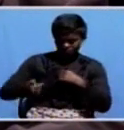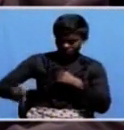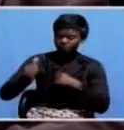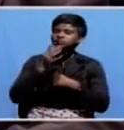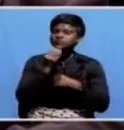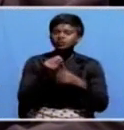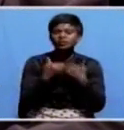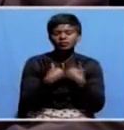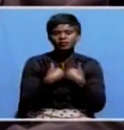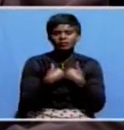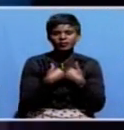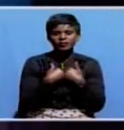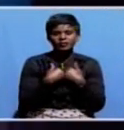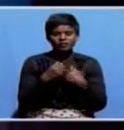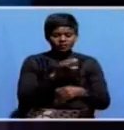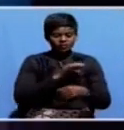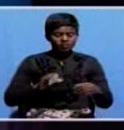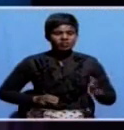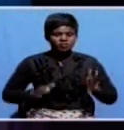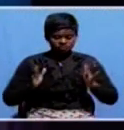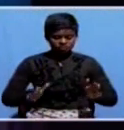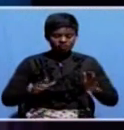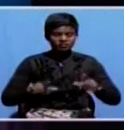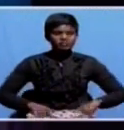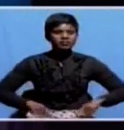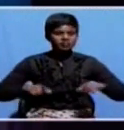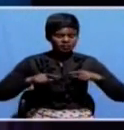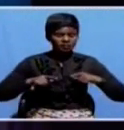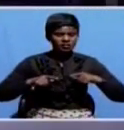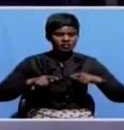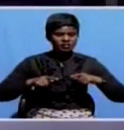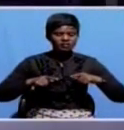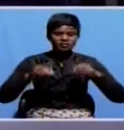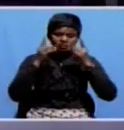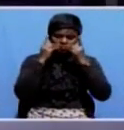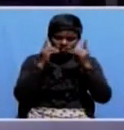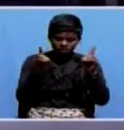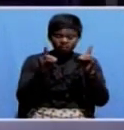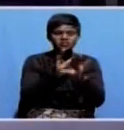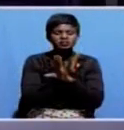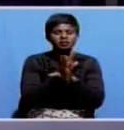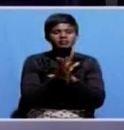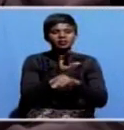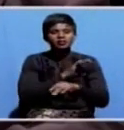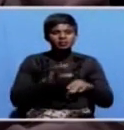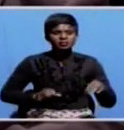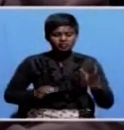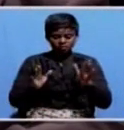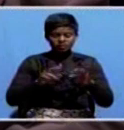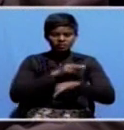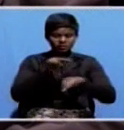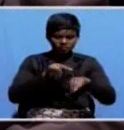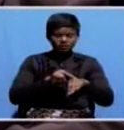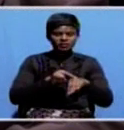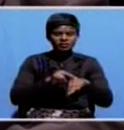really represented. The Christian life? His Christian life, he declared Zambia as a Christian nation. He tried